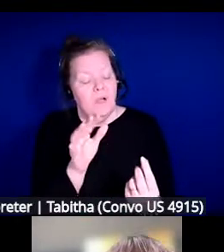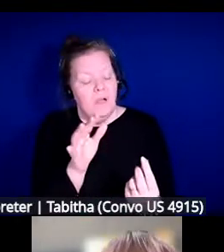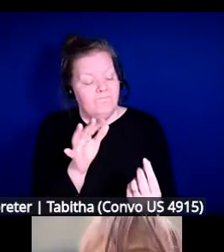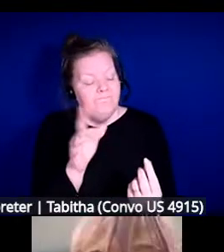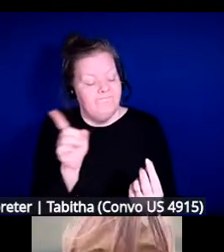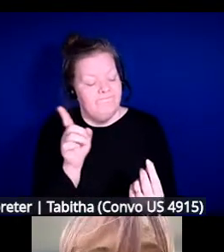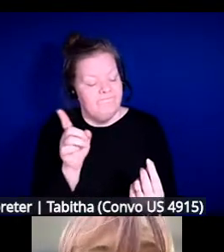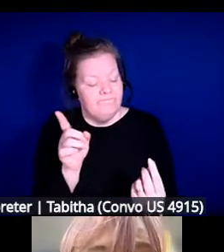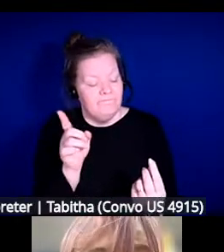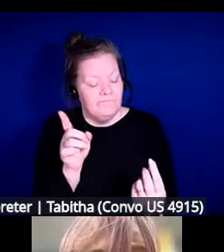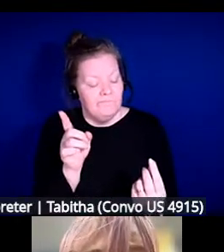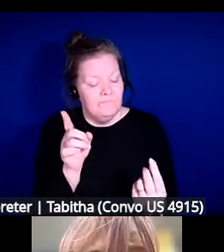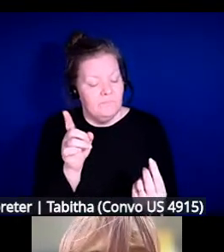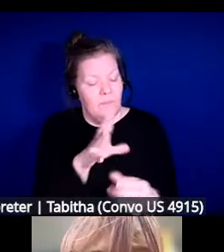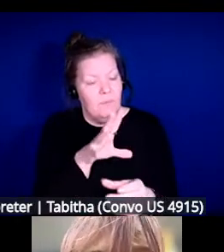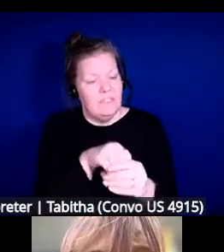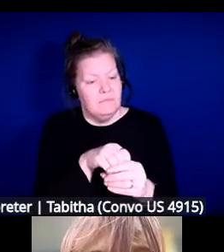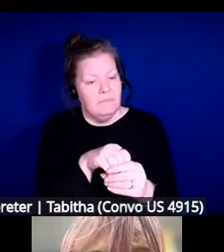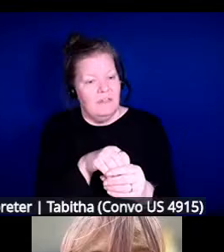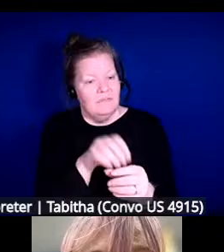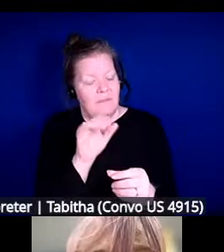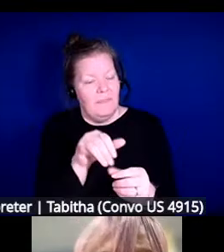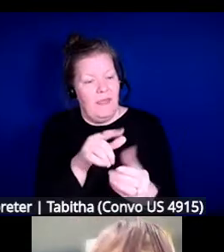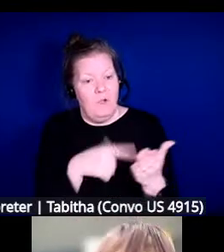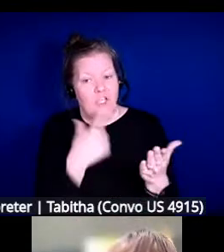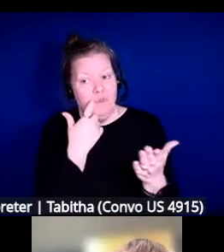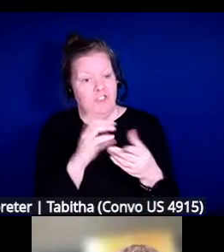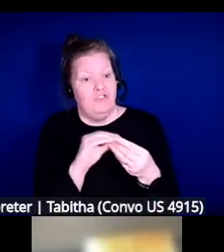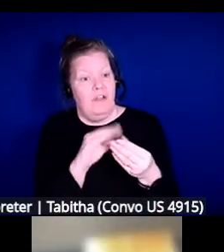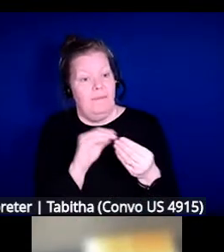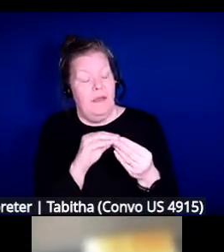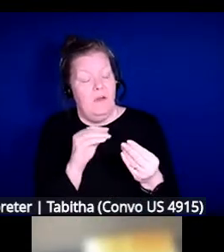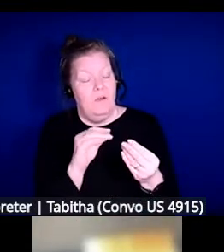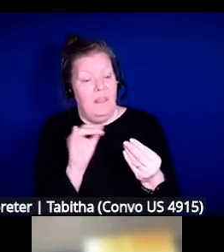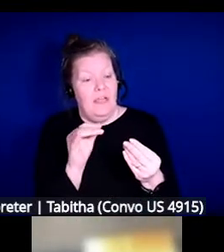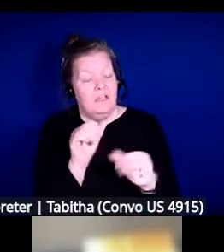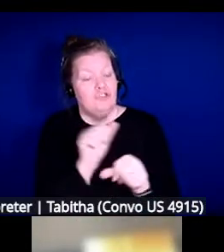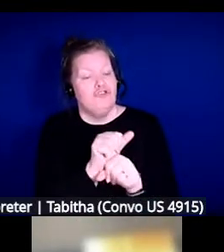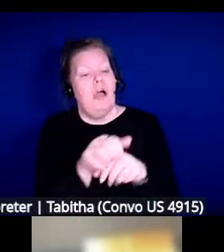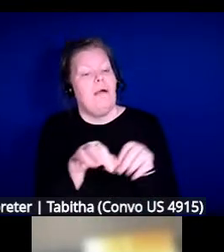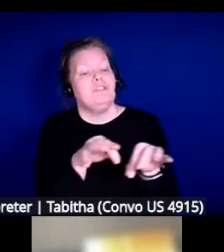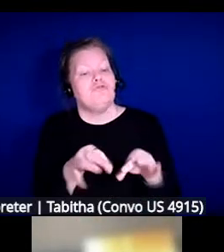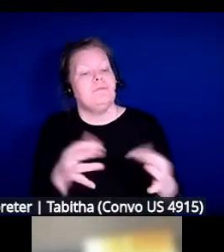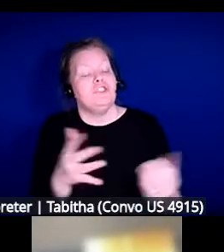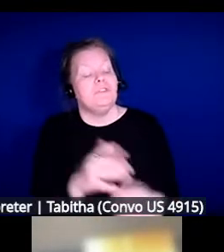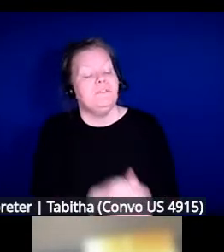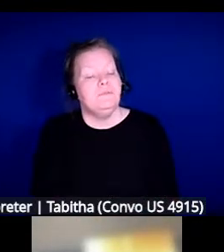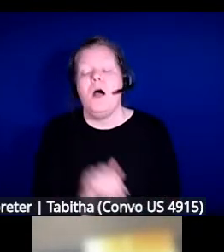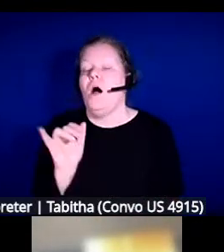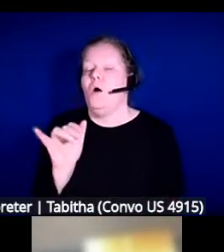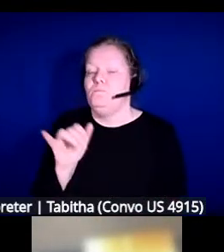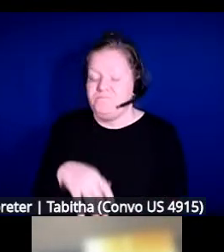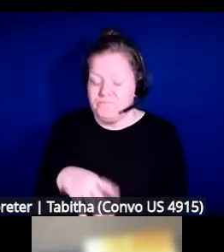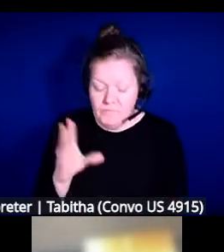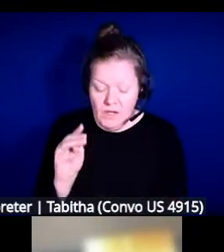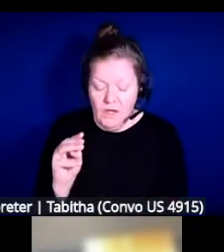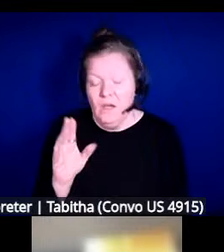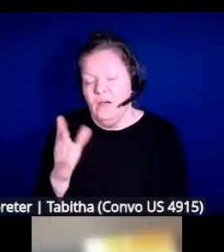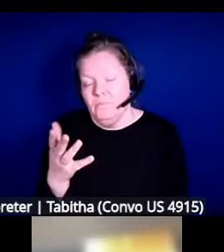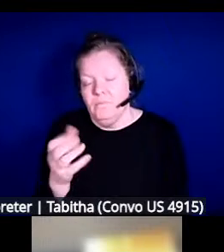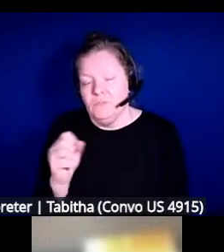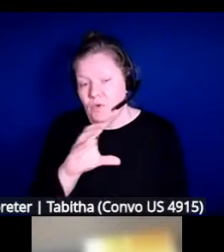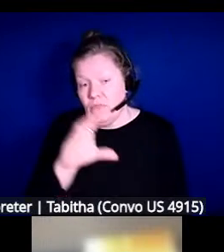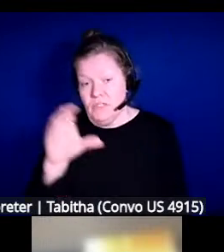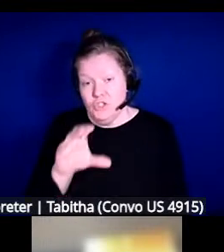to participate in that, what you were just talking about? Like, what's the job description? Oh, so the